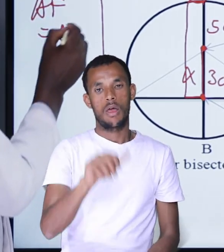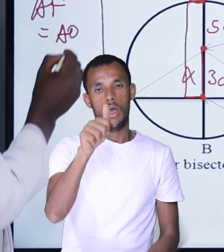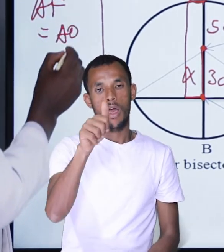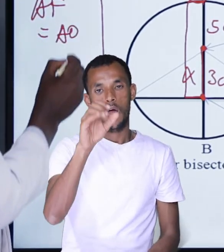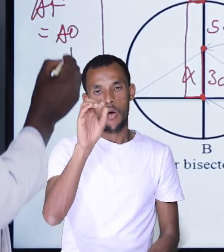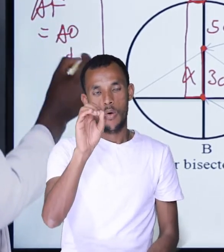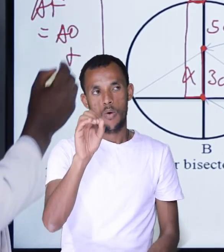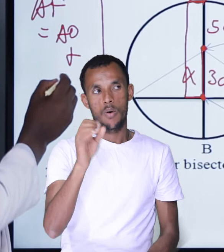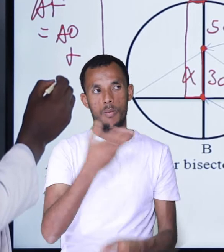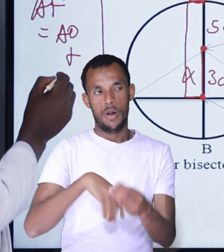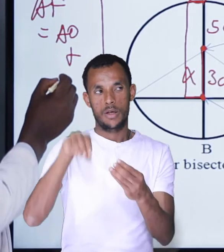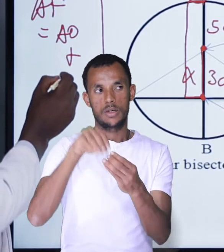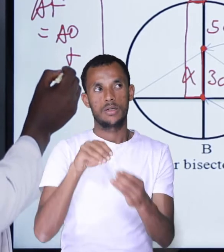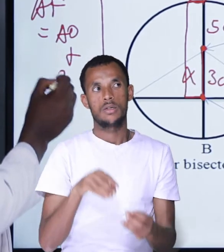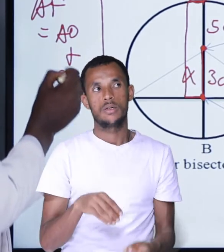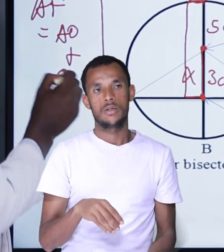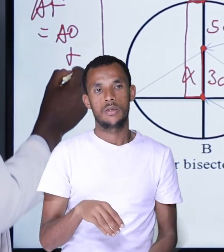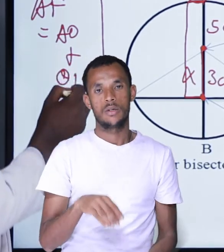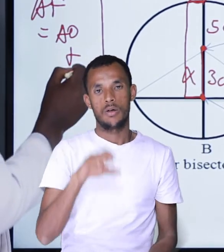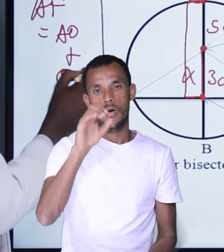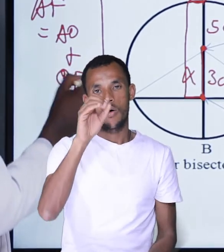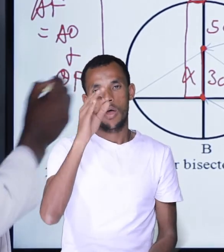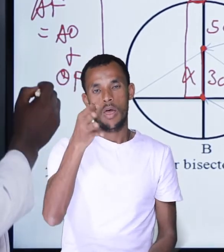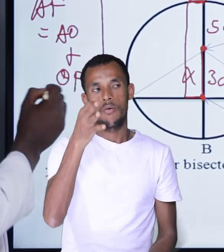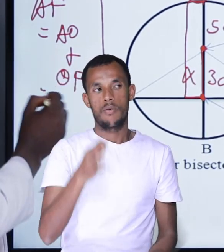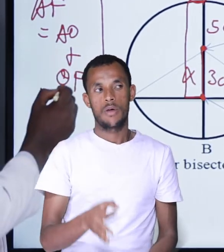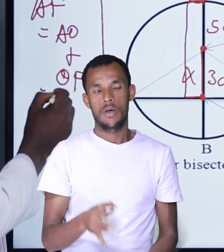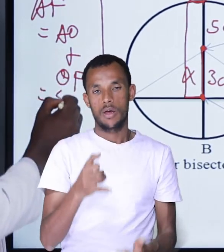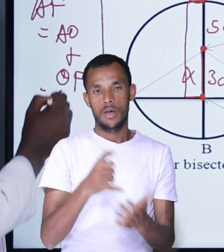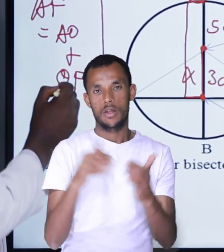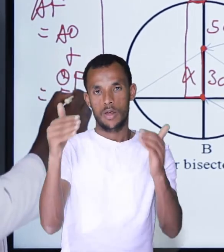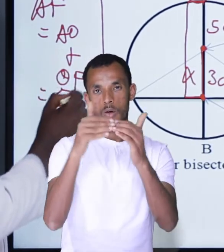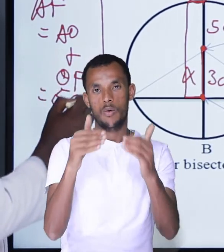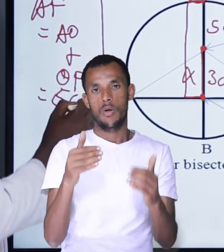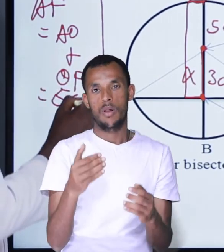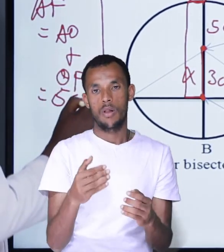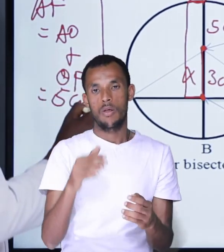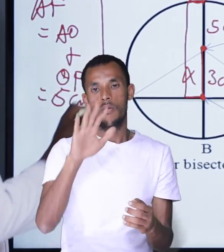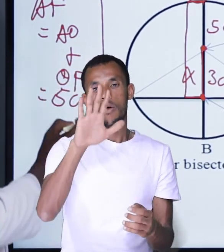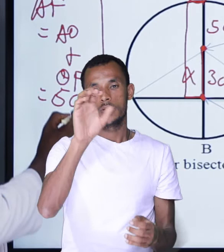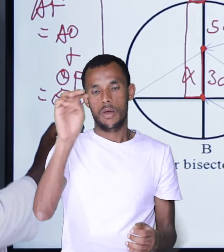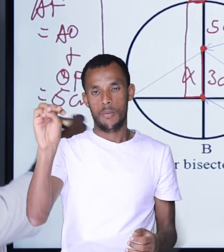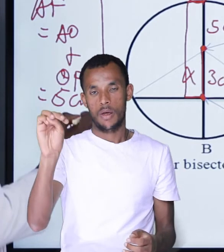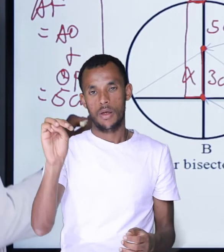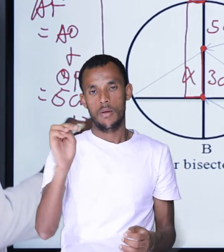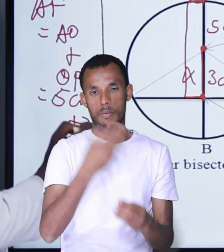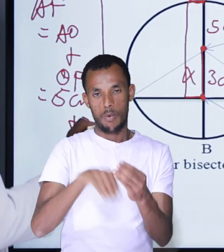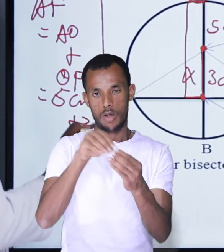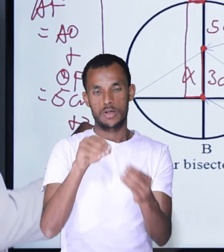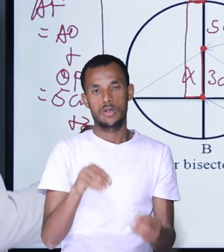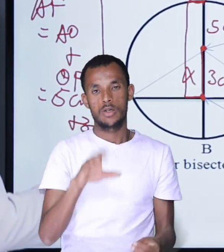AO, then plus OF. That's equal to 5 centimeter, then